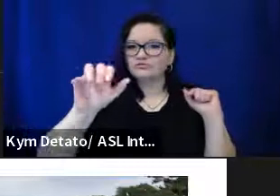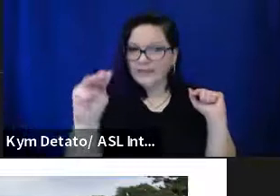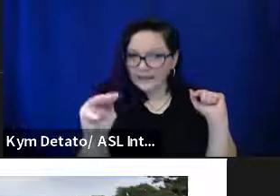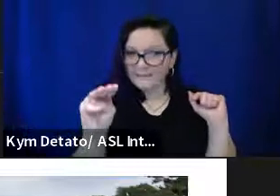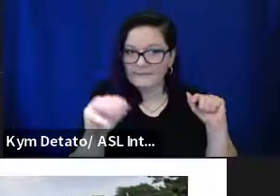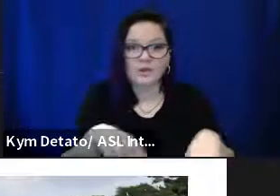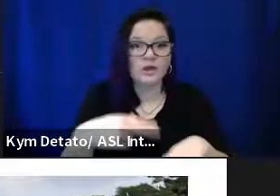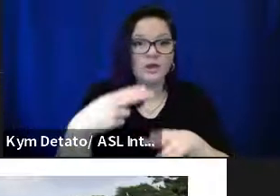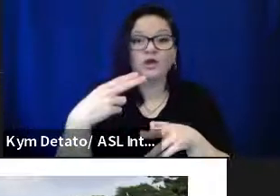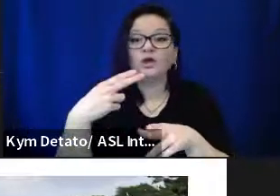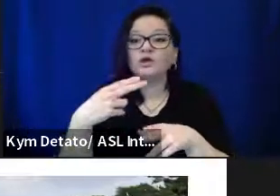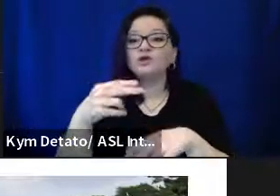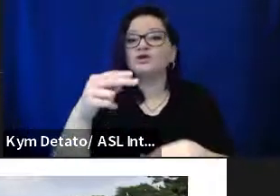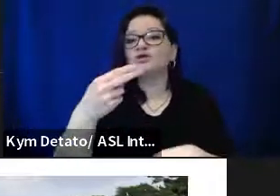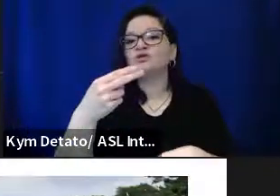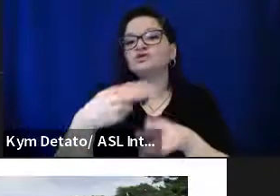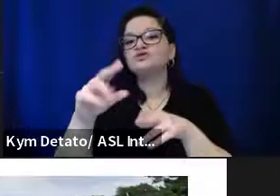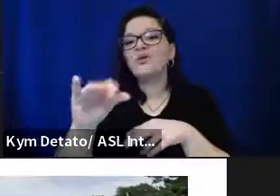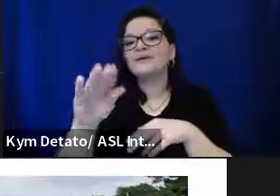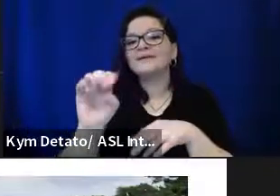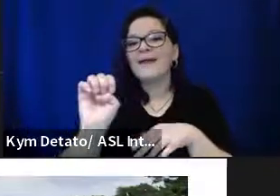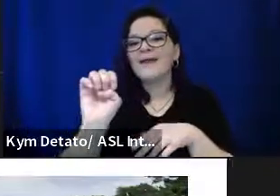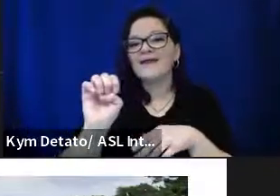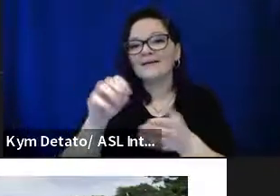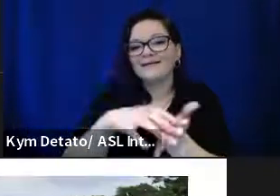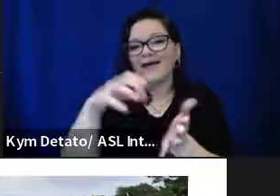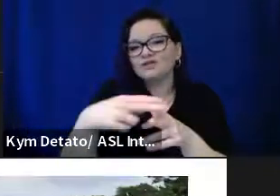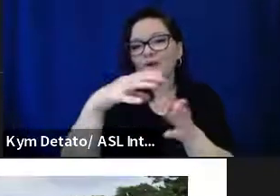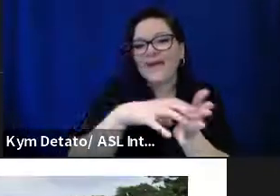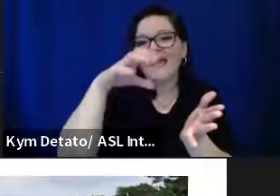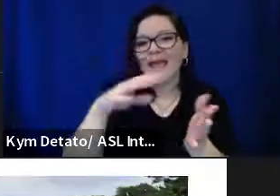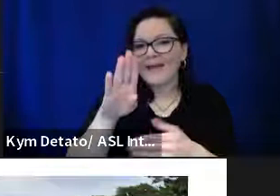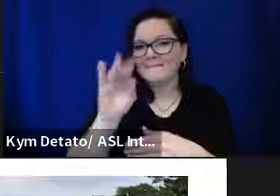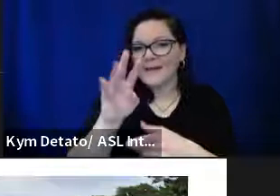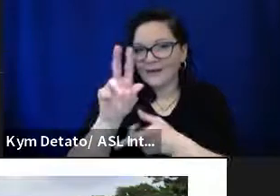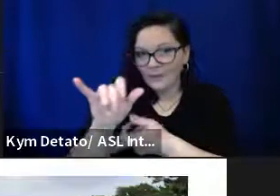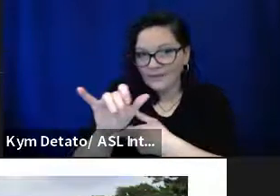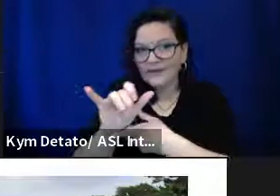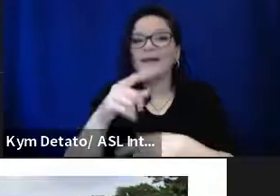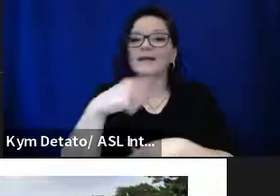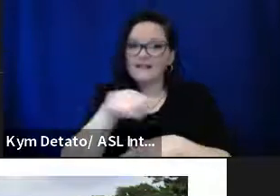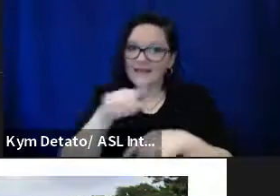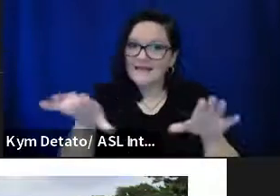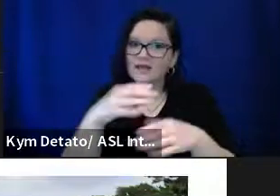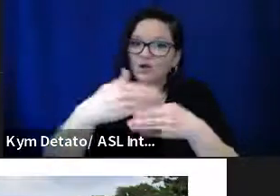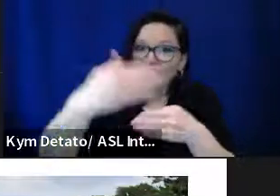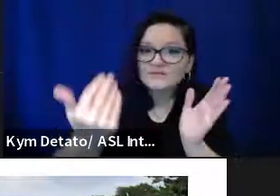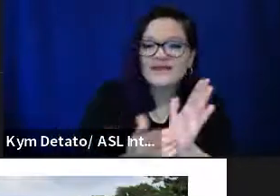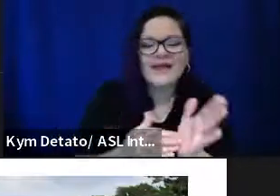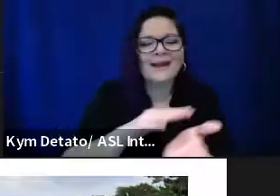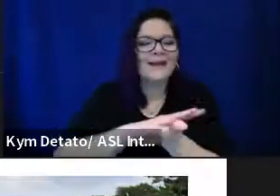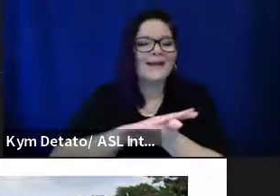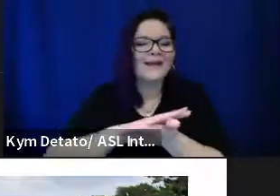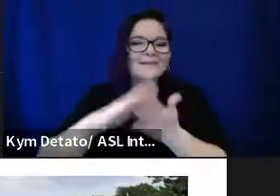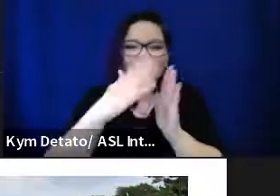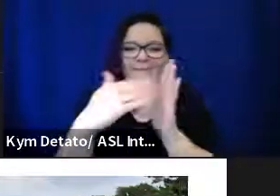Shortcake Bakery was also a recipient. Their grant award allowed them to redo their windows, give a nice pink coat of